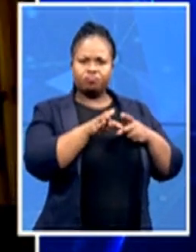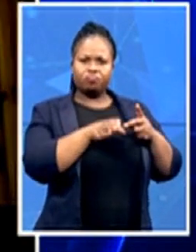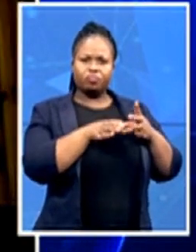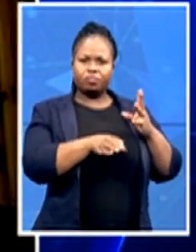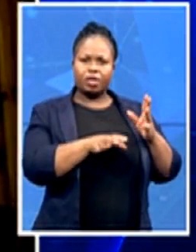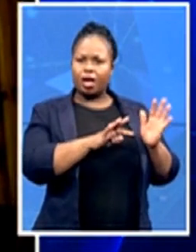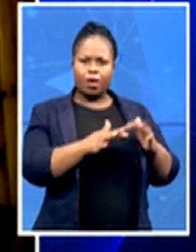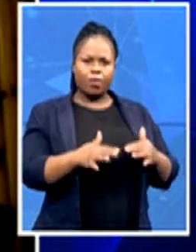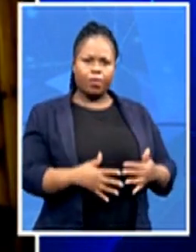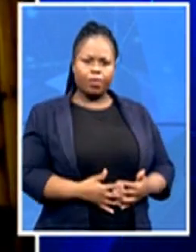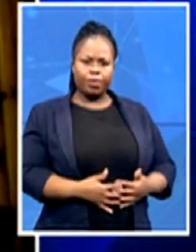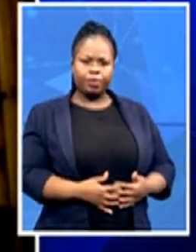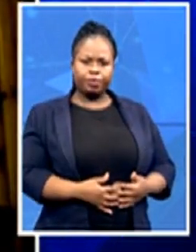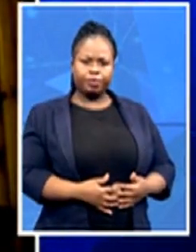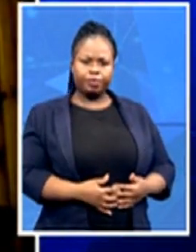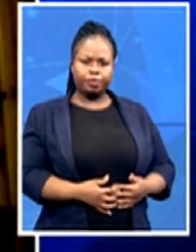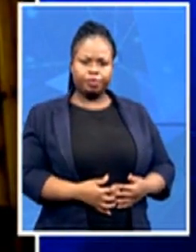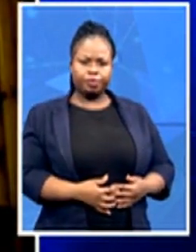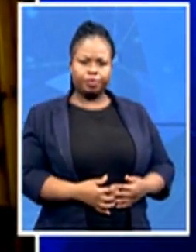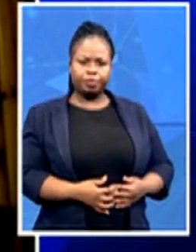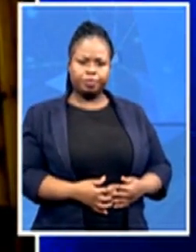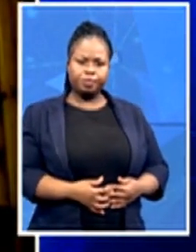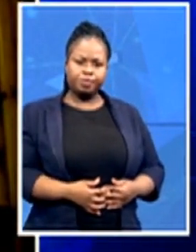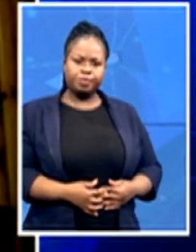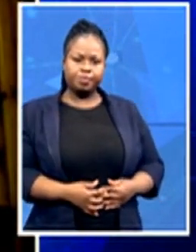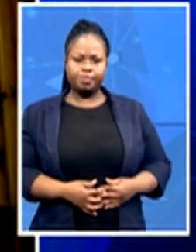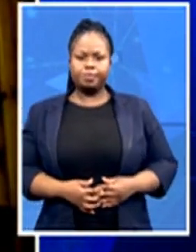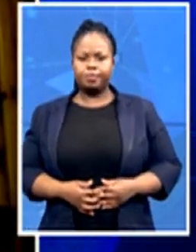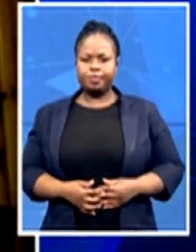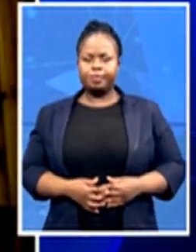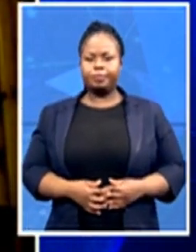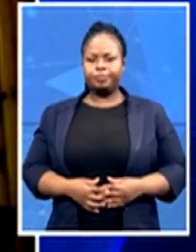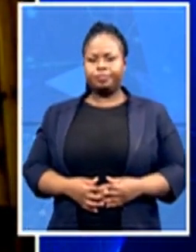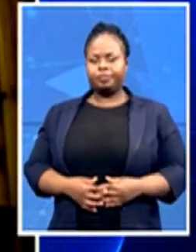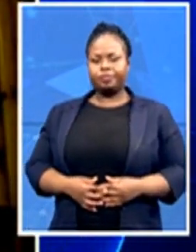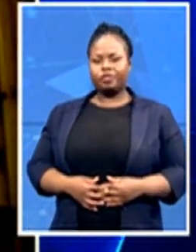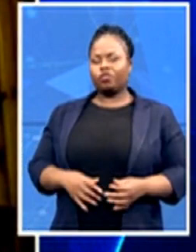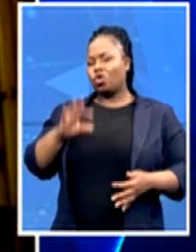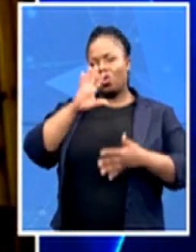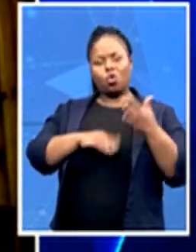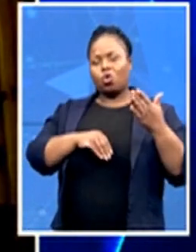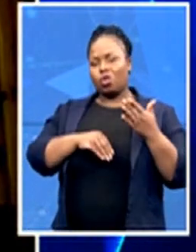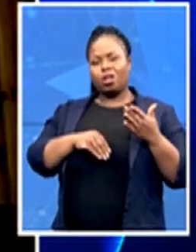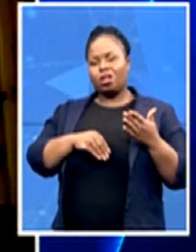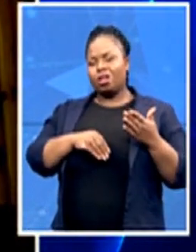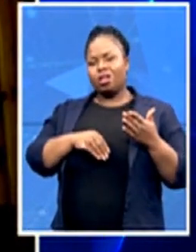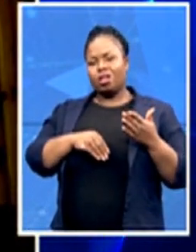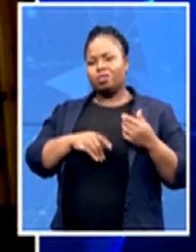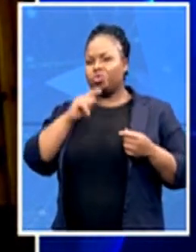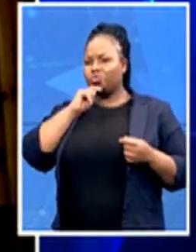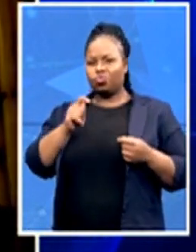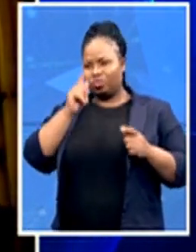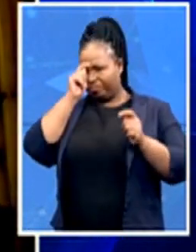Well, there's very little recognition for all of the victims, speaking honestly. There's very little